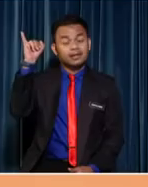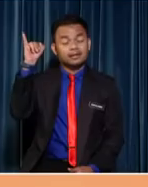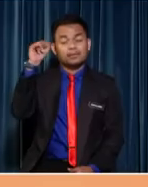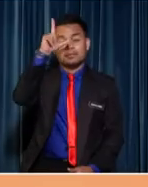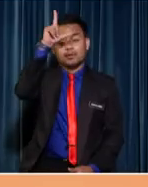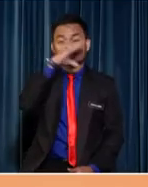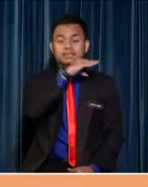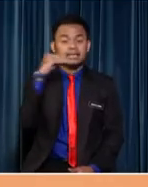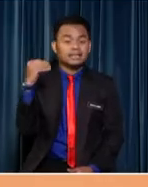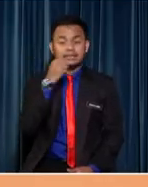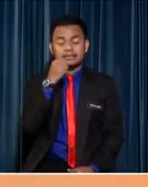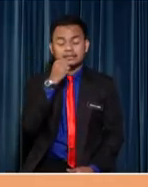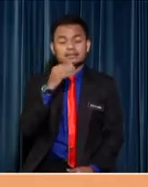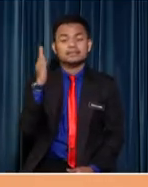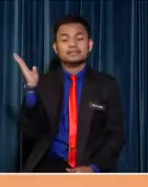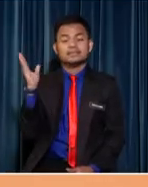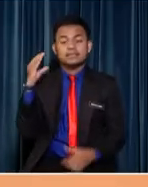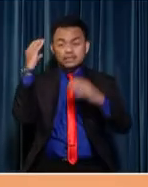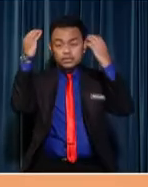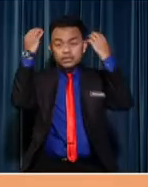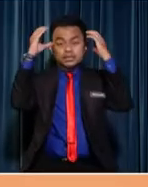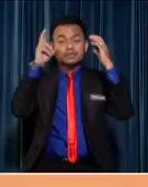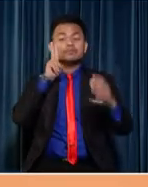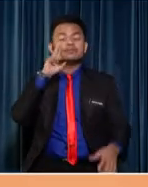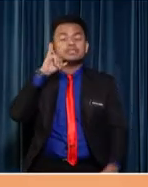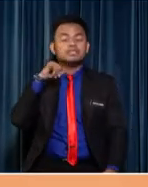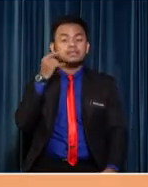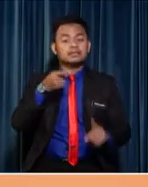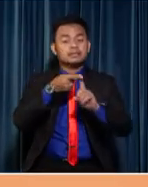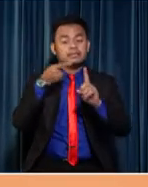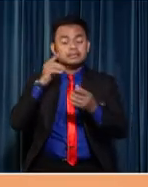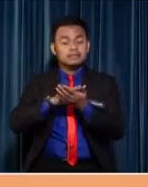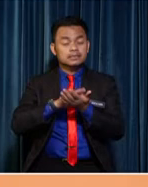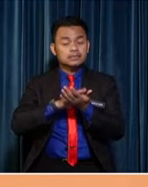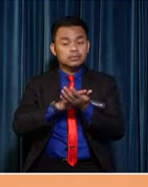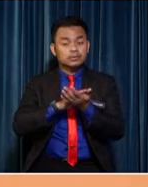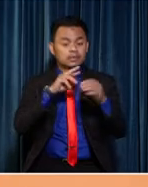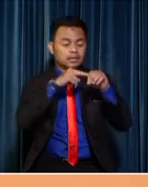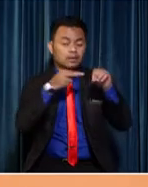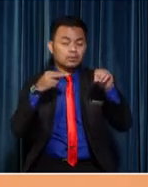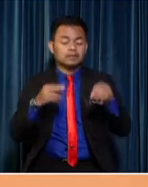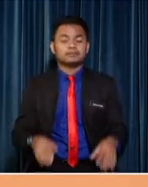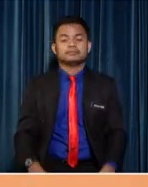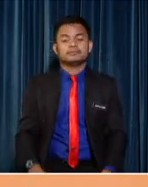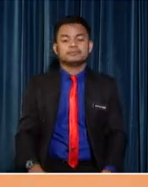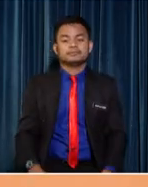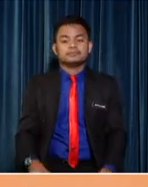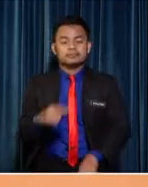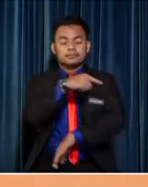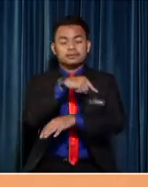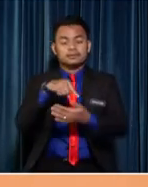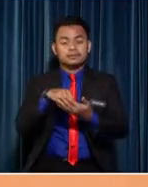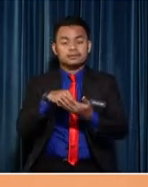boys and girls. I'm Vijayalakshmi from Sekolah Jenis Kebangsaan Tamil Rawang. Today, I'm